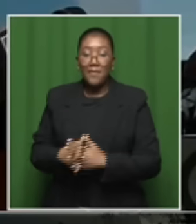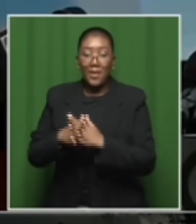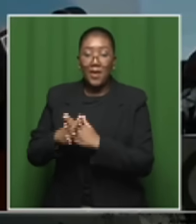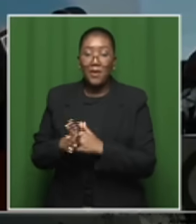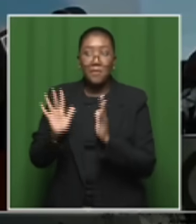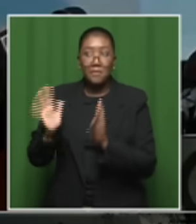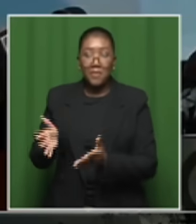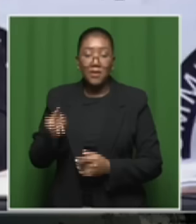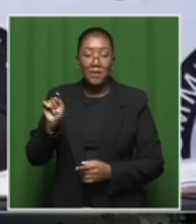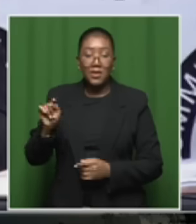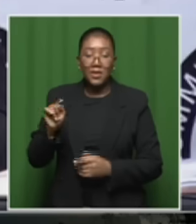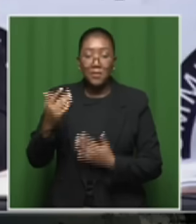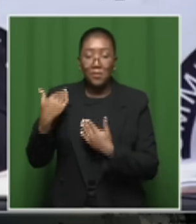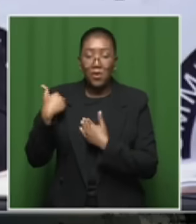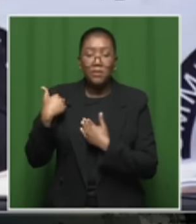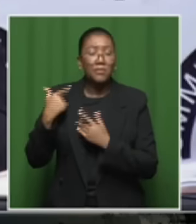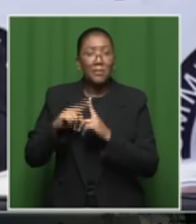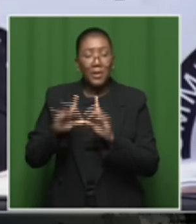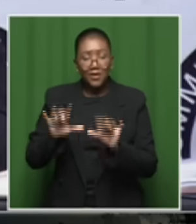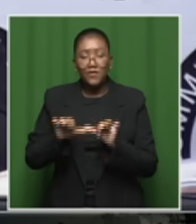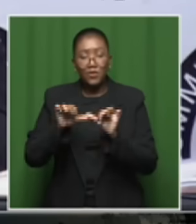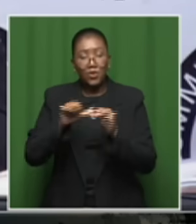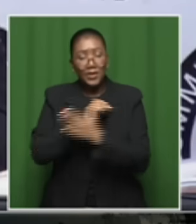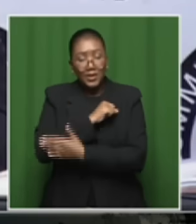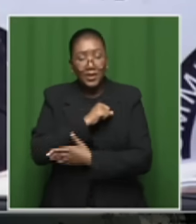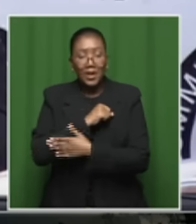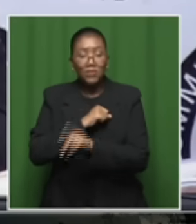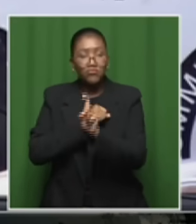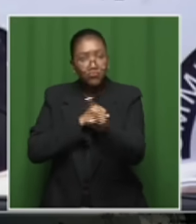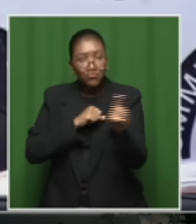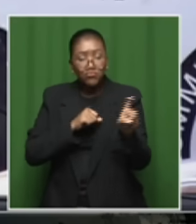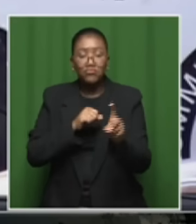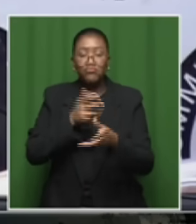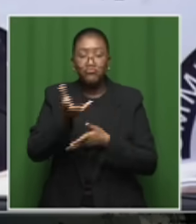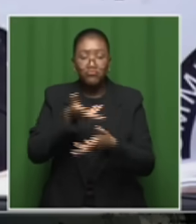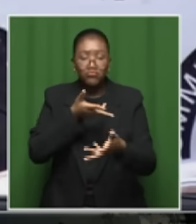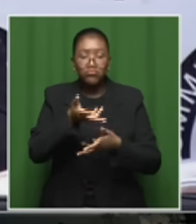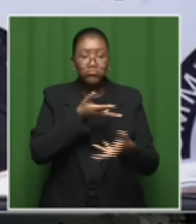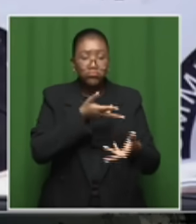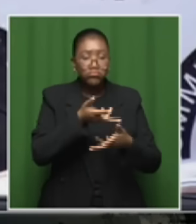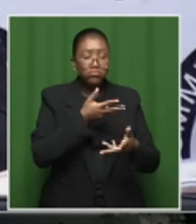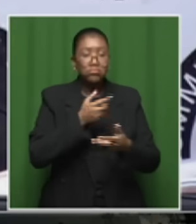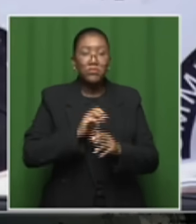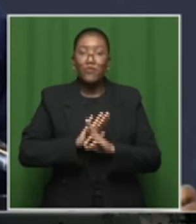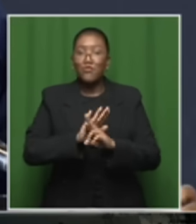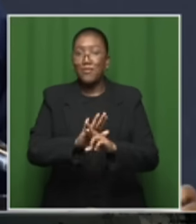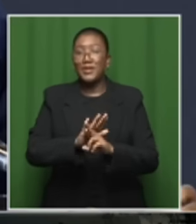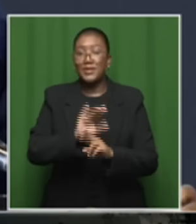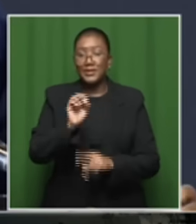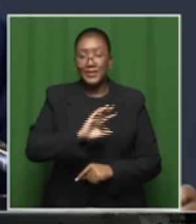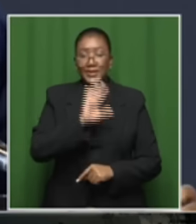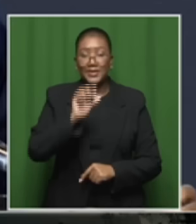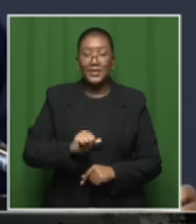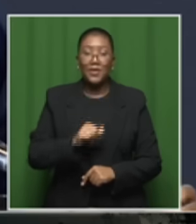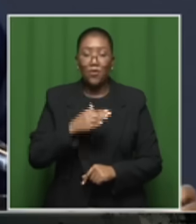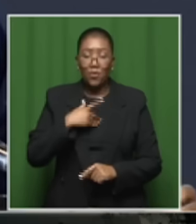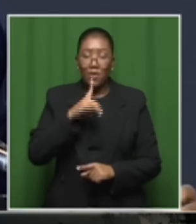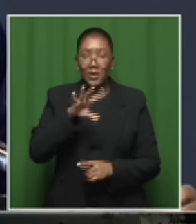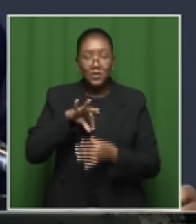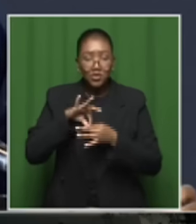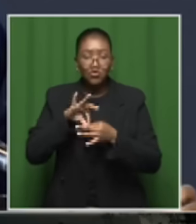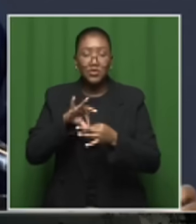told he will also continue with other regions and other countries as South Africa tries to strengthen